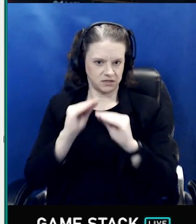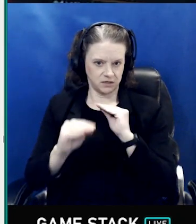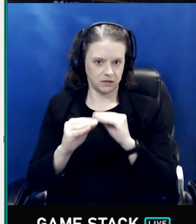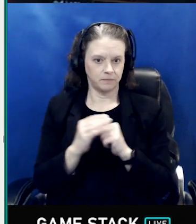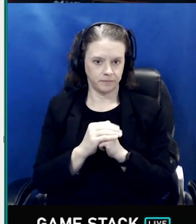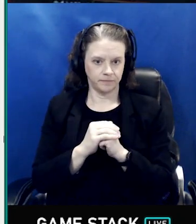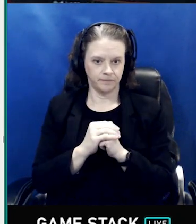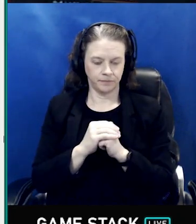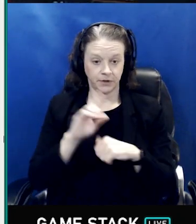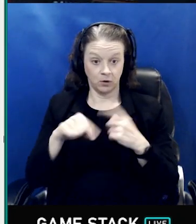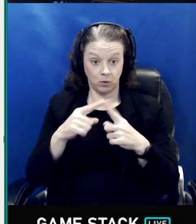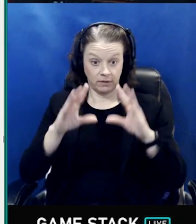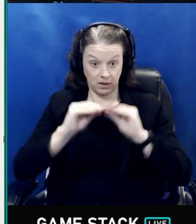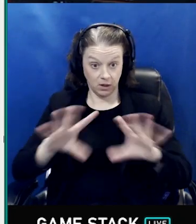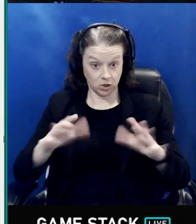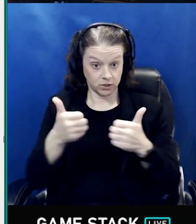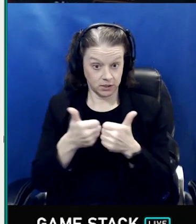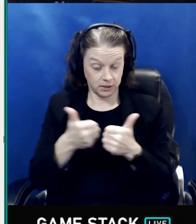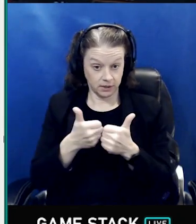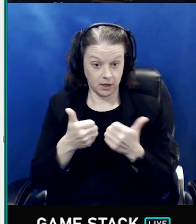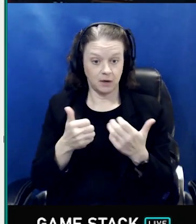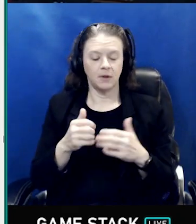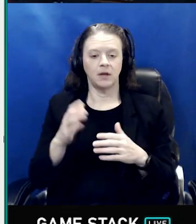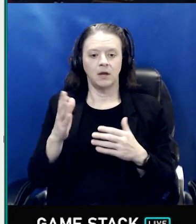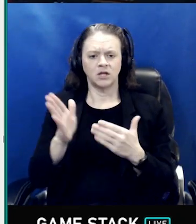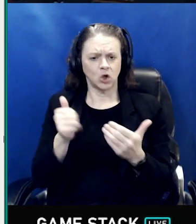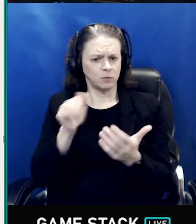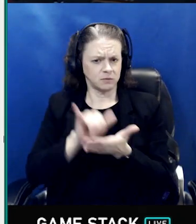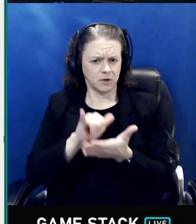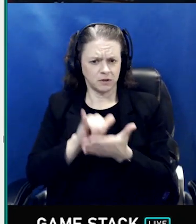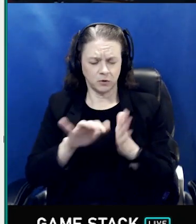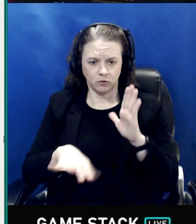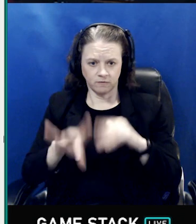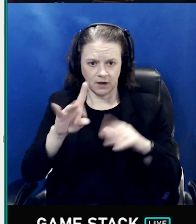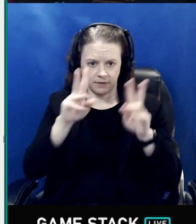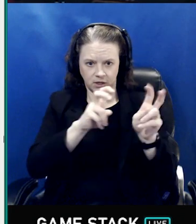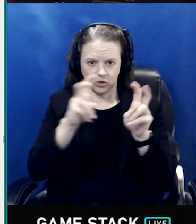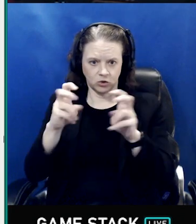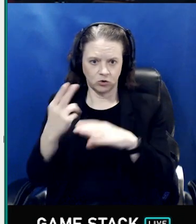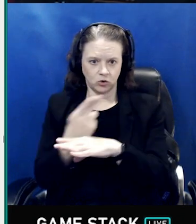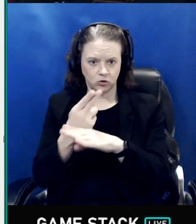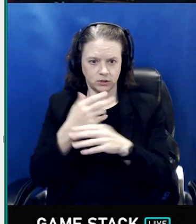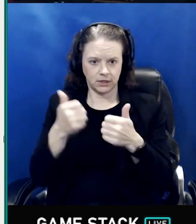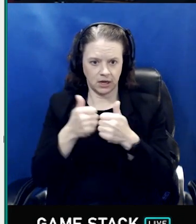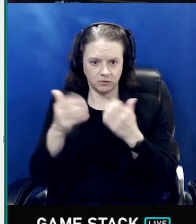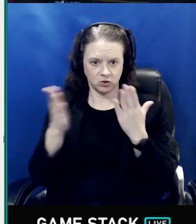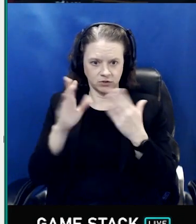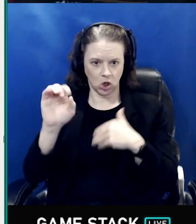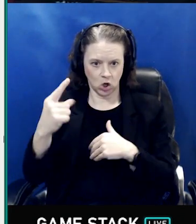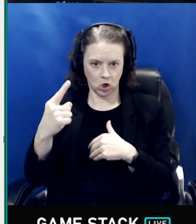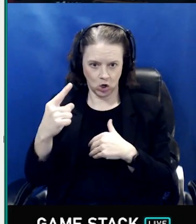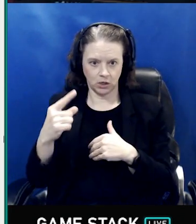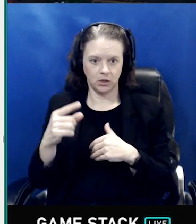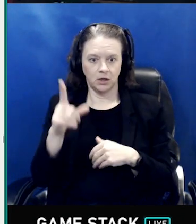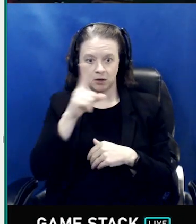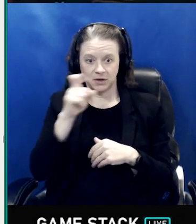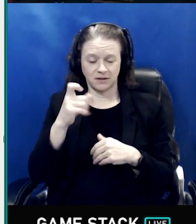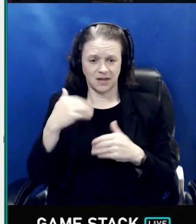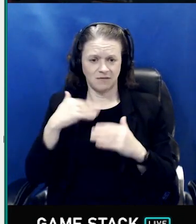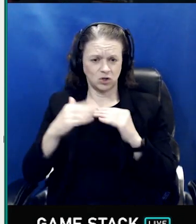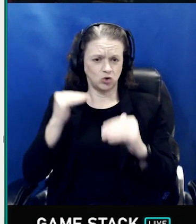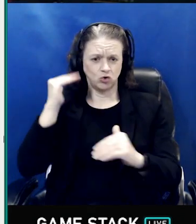When they launched the game, it is almost impossible to find out issues using game service log as there are too many files and